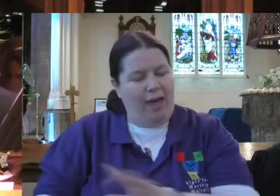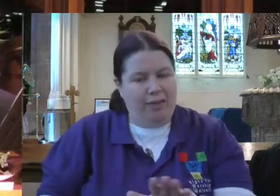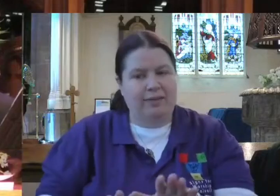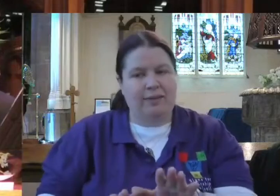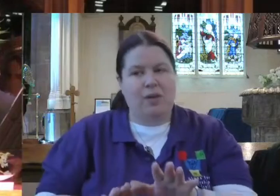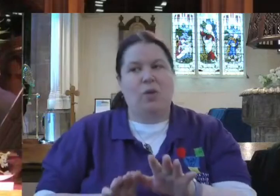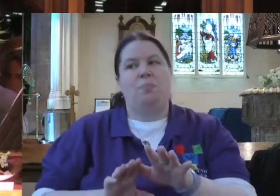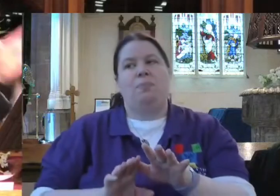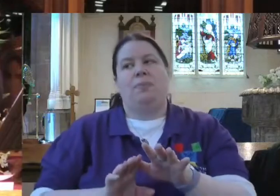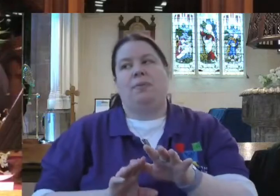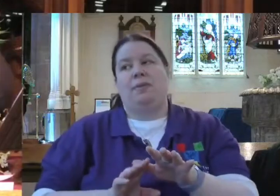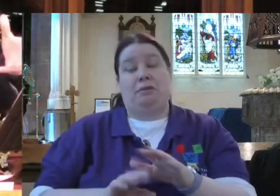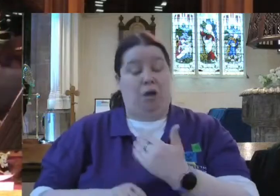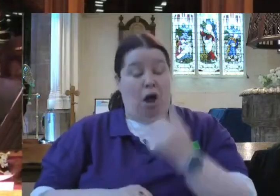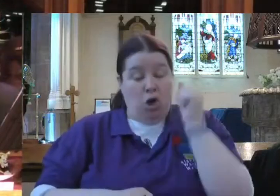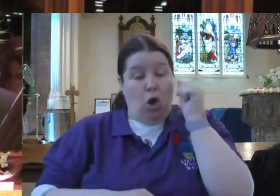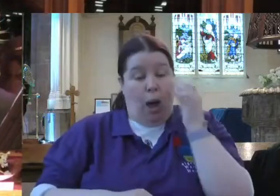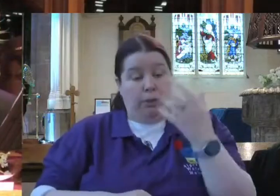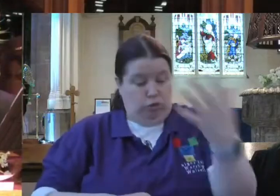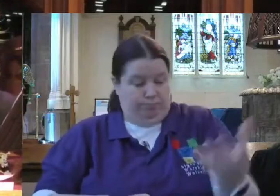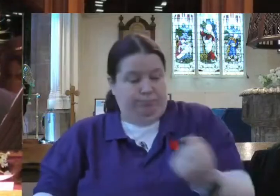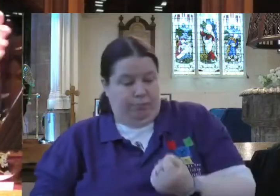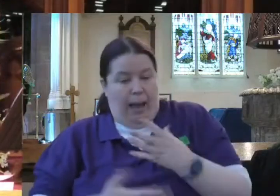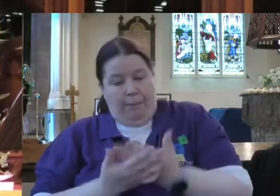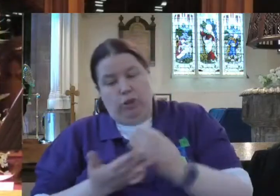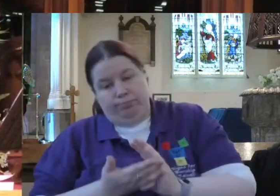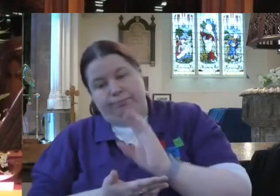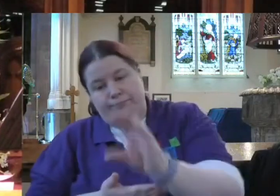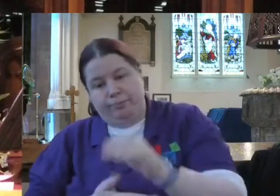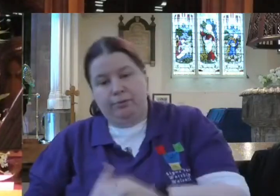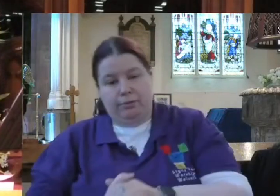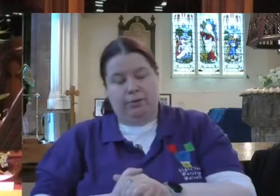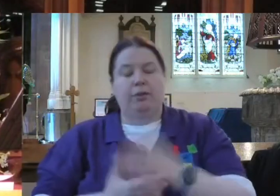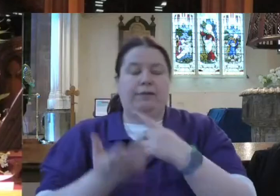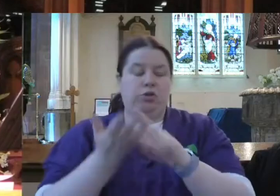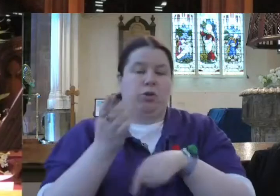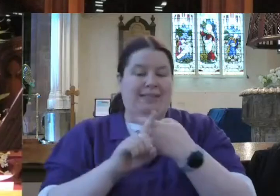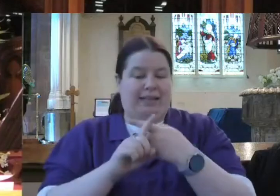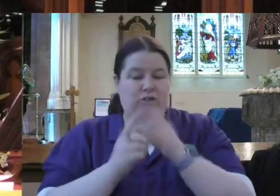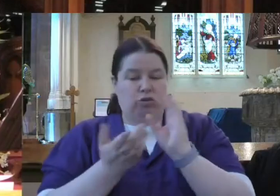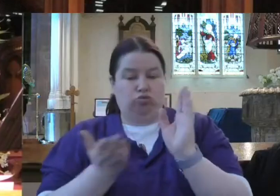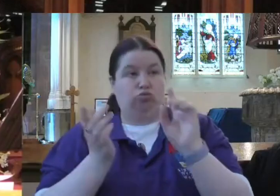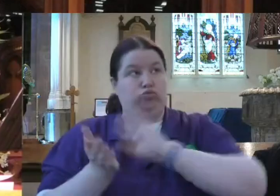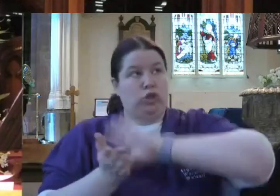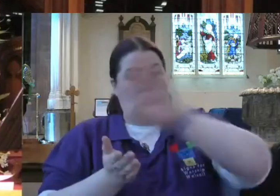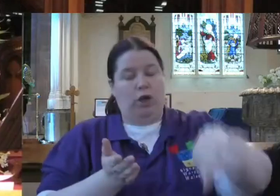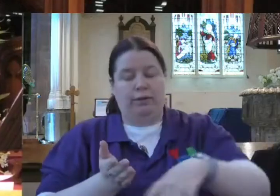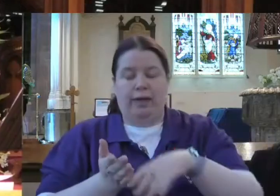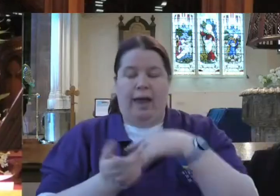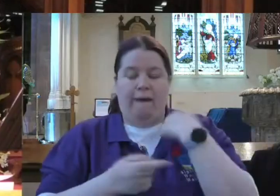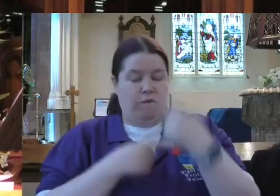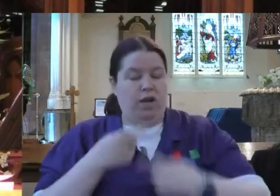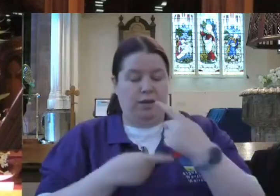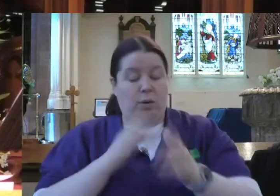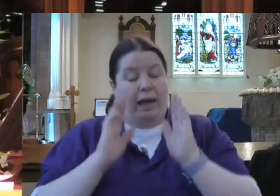money I give, how much of my take-home salary I give. I know because I have to do a separate tax return every year. And all the giving I do, I